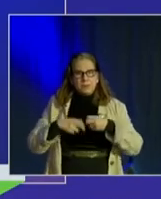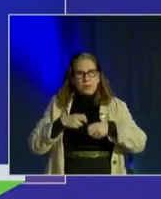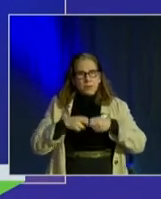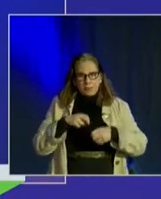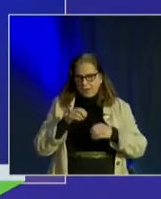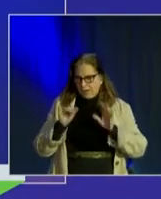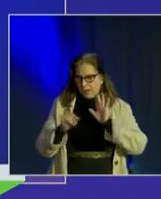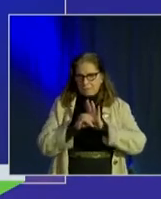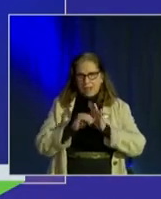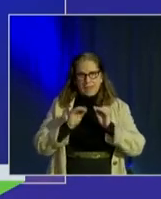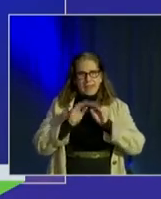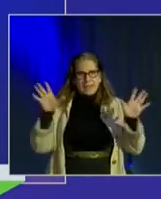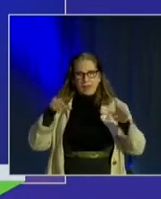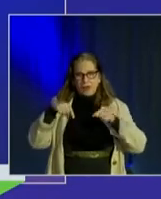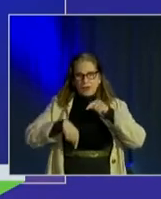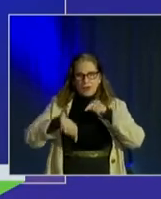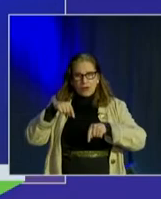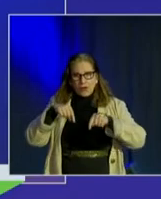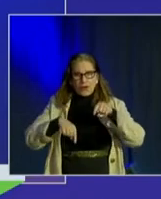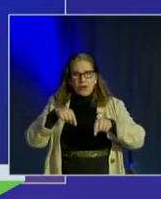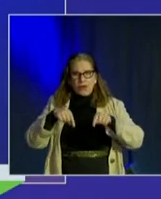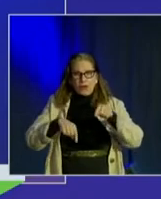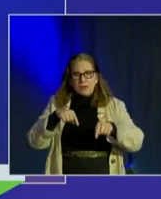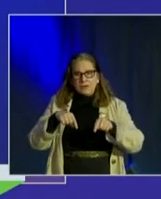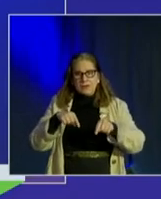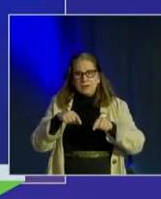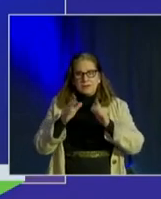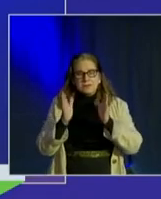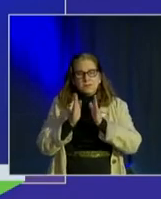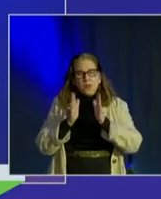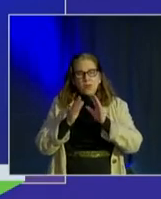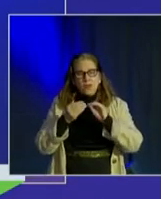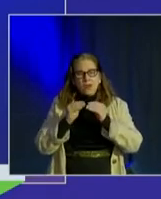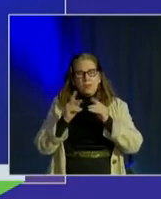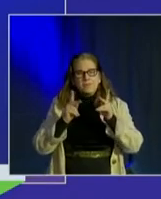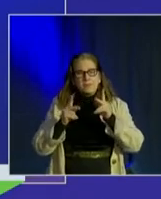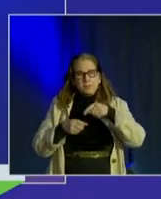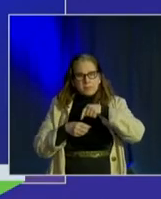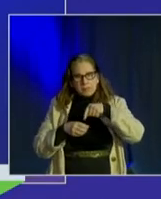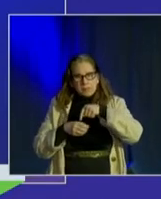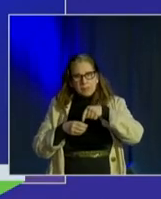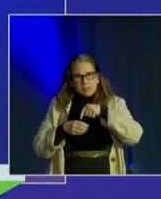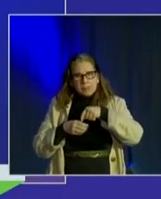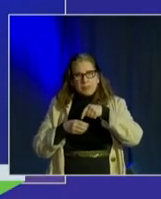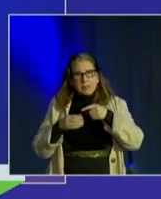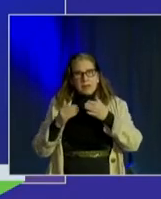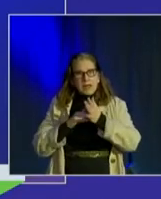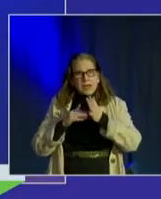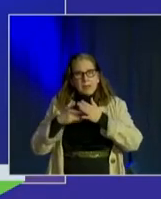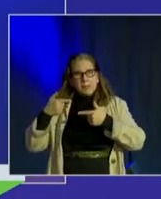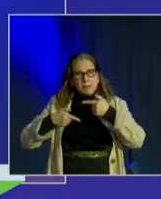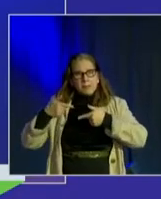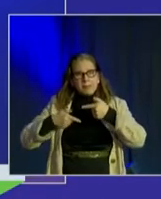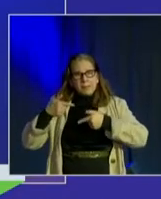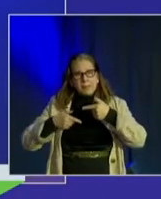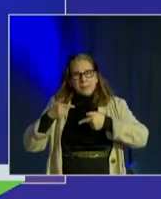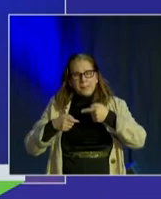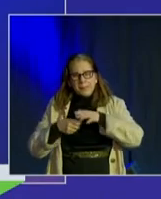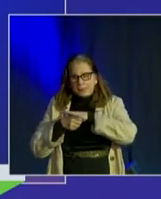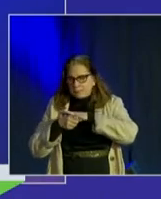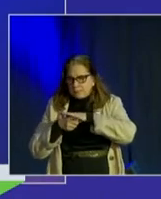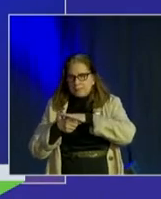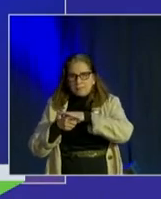a small number of people. So we, in addition to all of the work that we do in law enforcement,